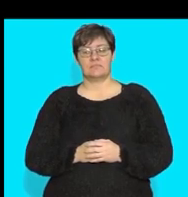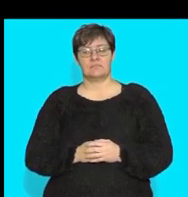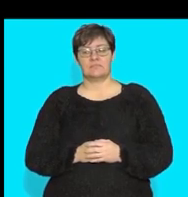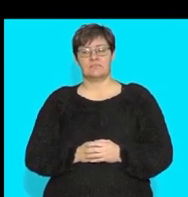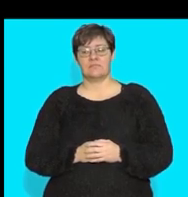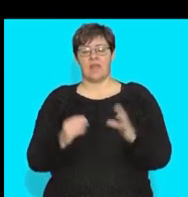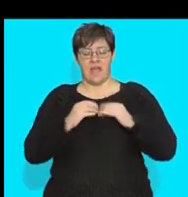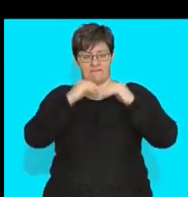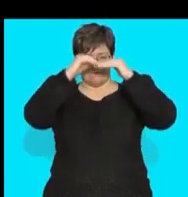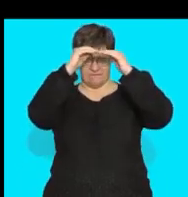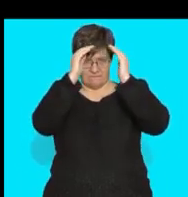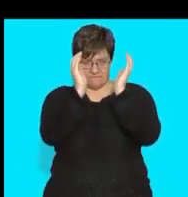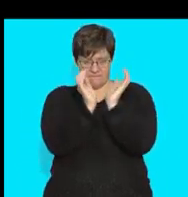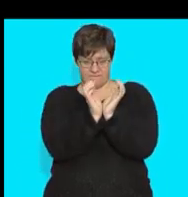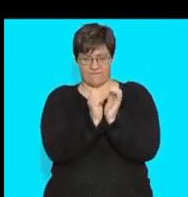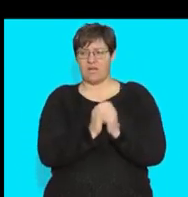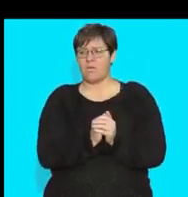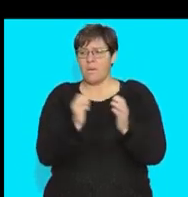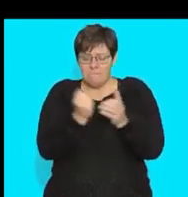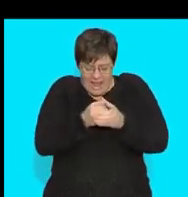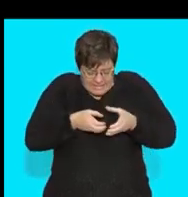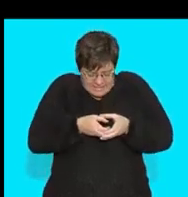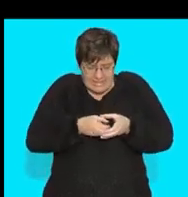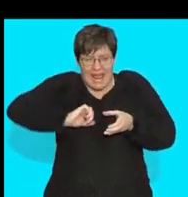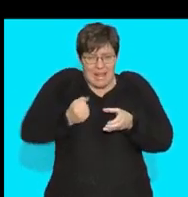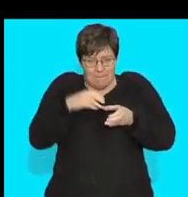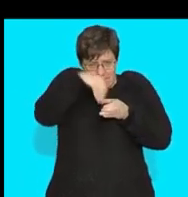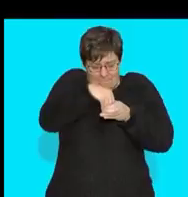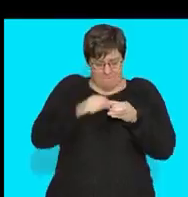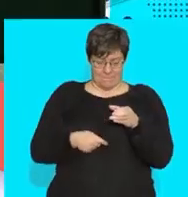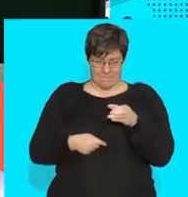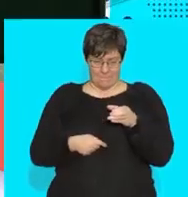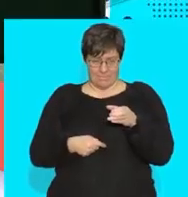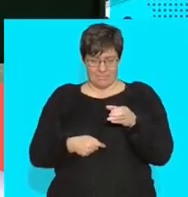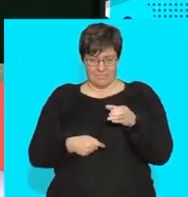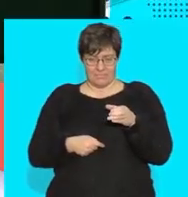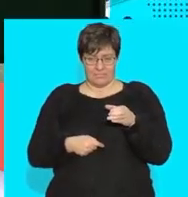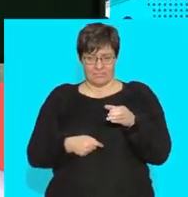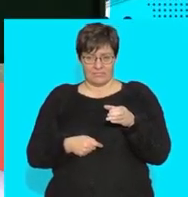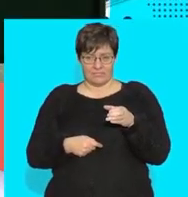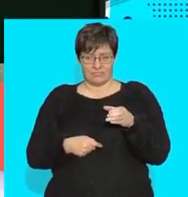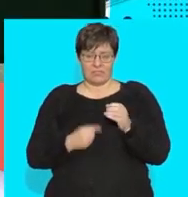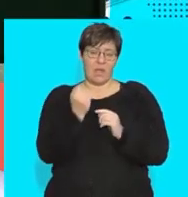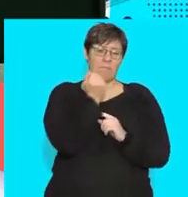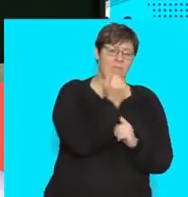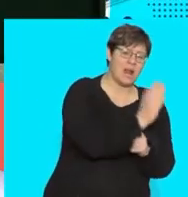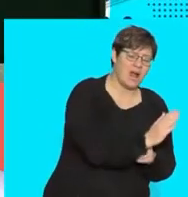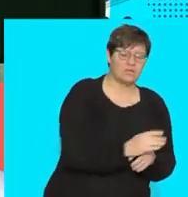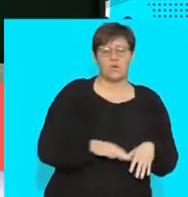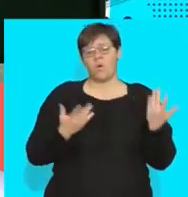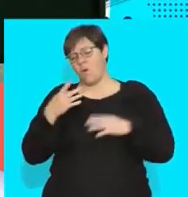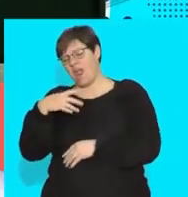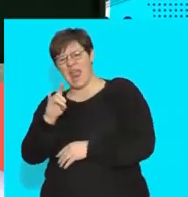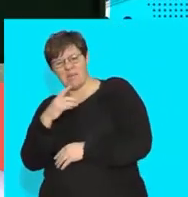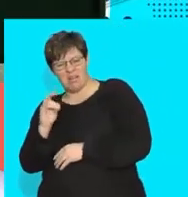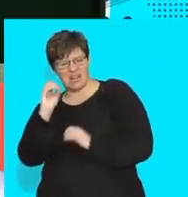this enclosure. We have to keep it in place. And whether you are a plant cell,